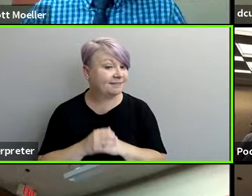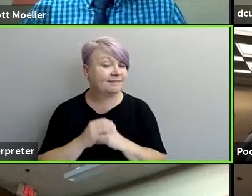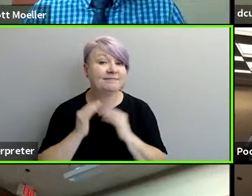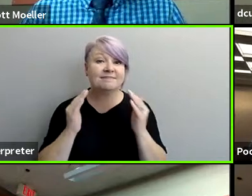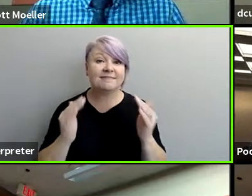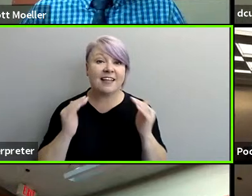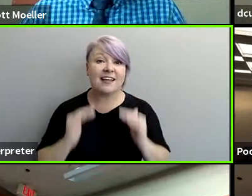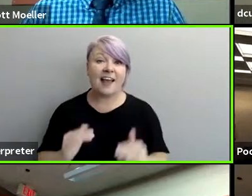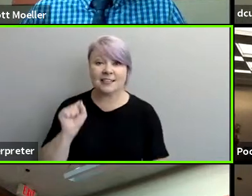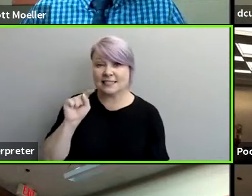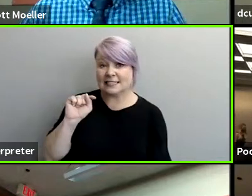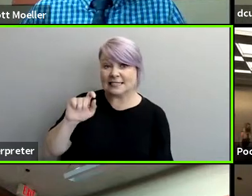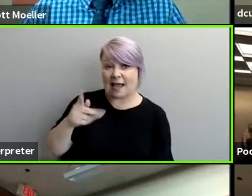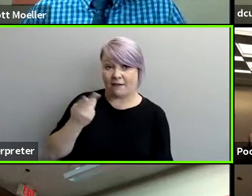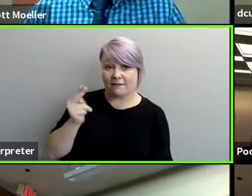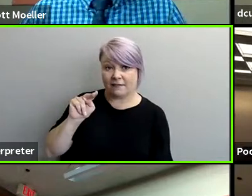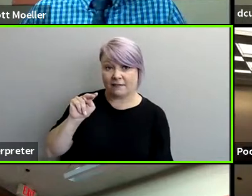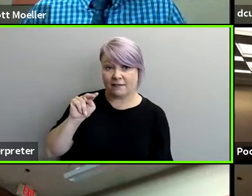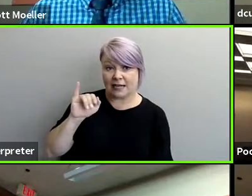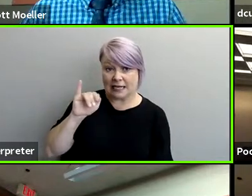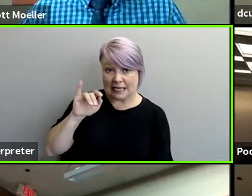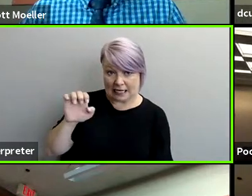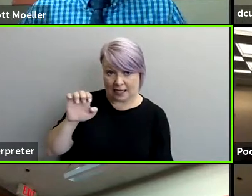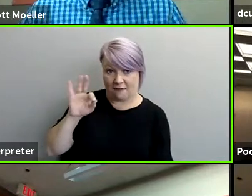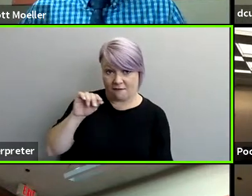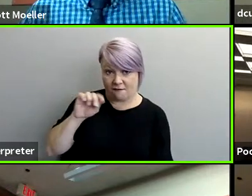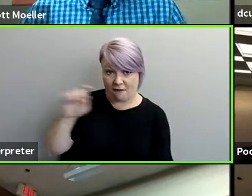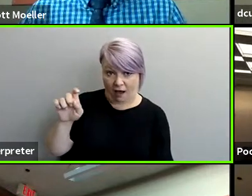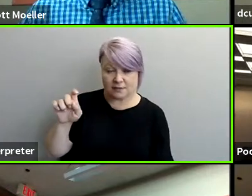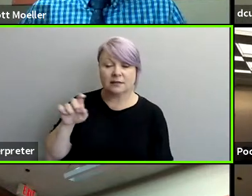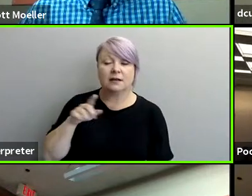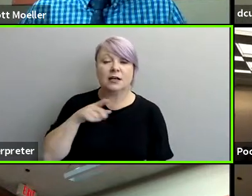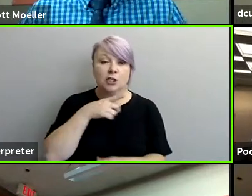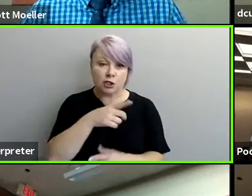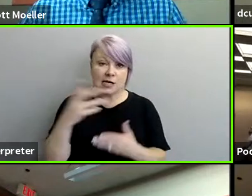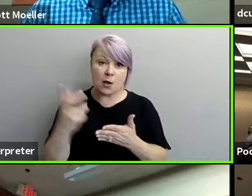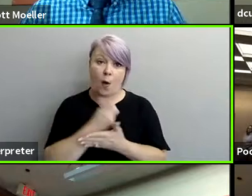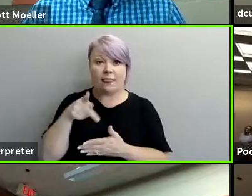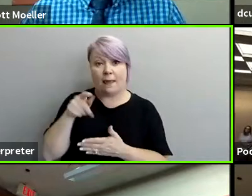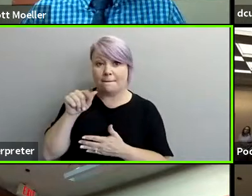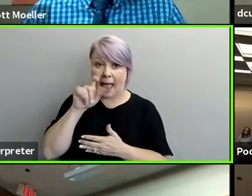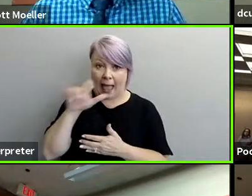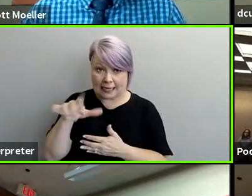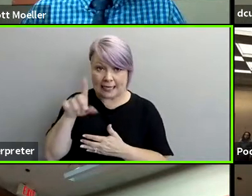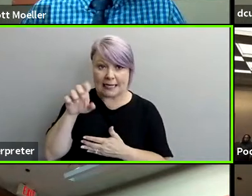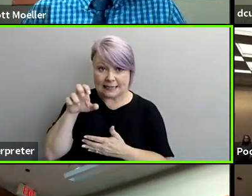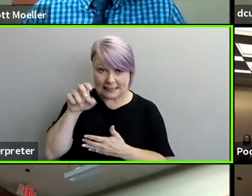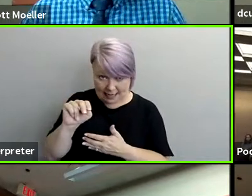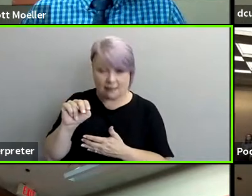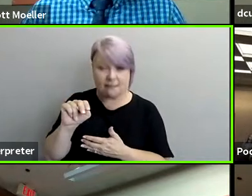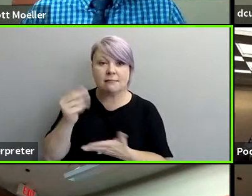And next is Stephanie Fox. She's one of our Patti Dean winners.